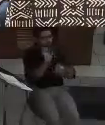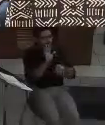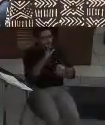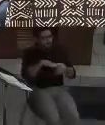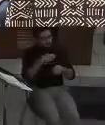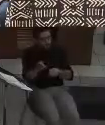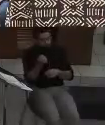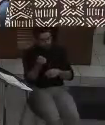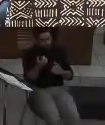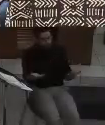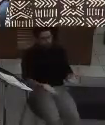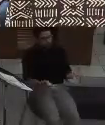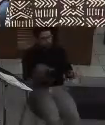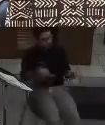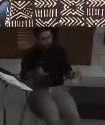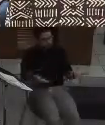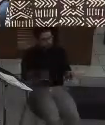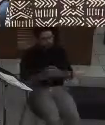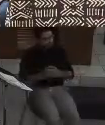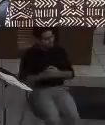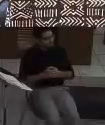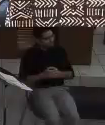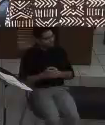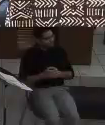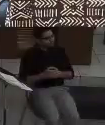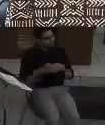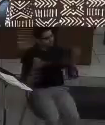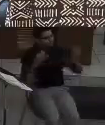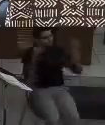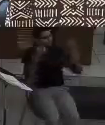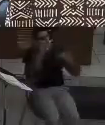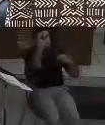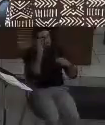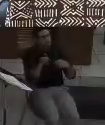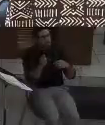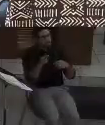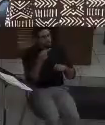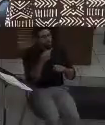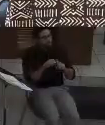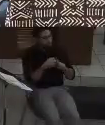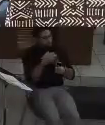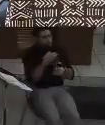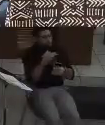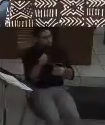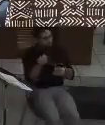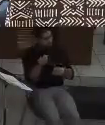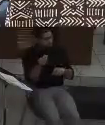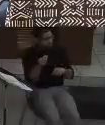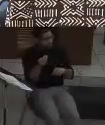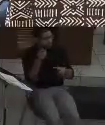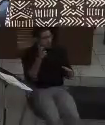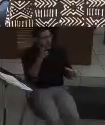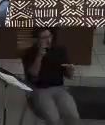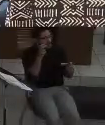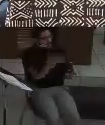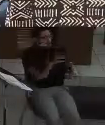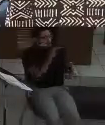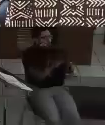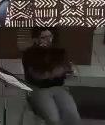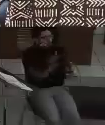this sanctuary. We'll be celebrating Black History Month, as well as bringing you the music of